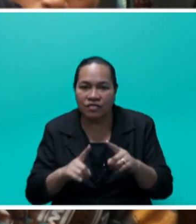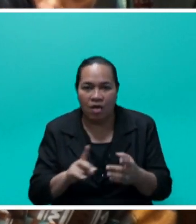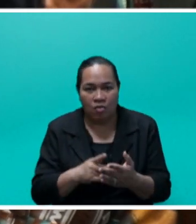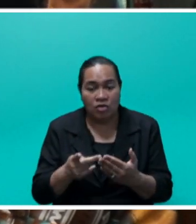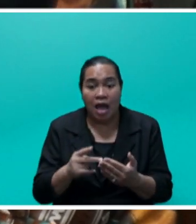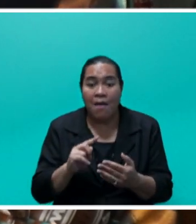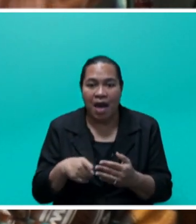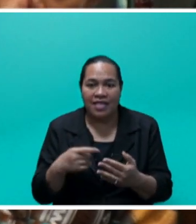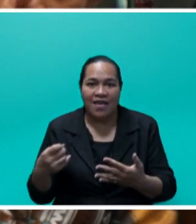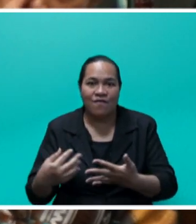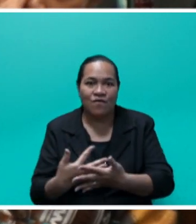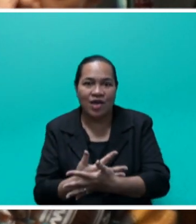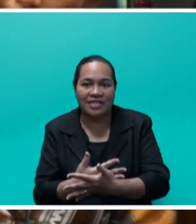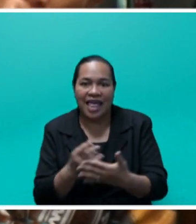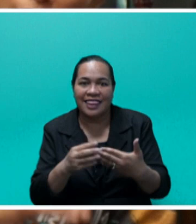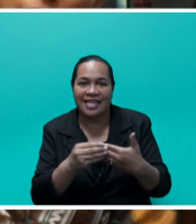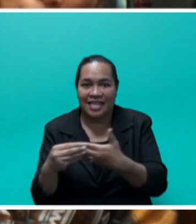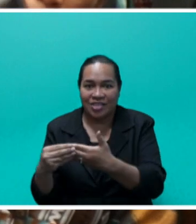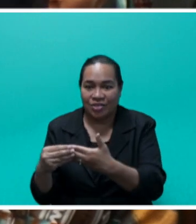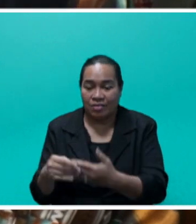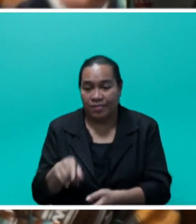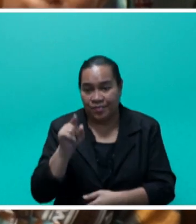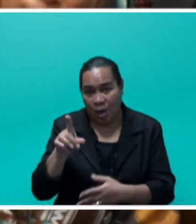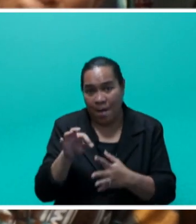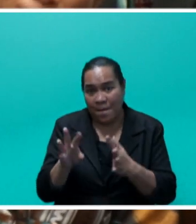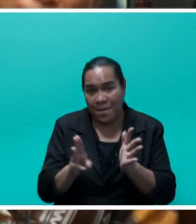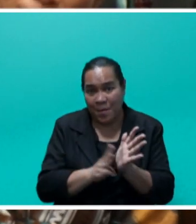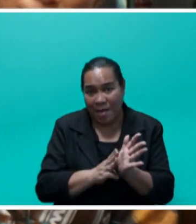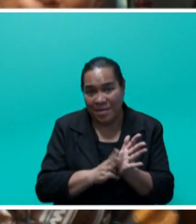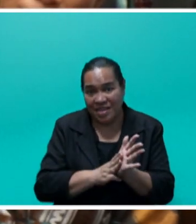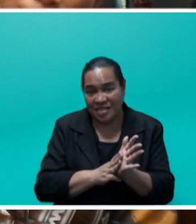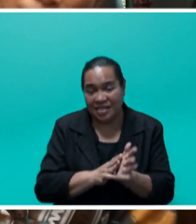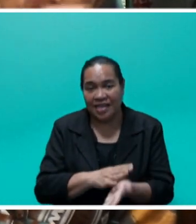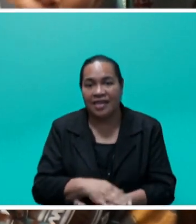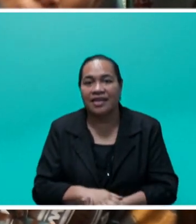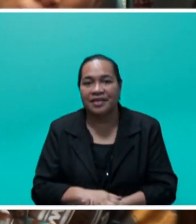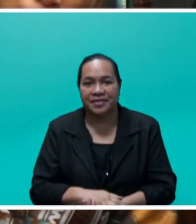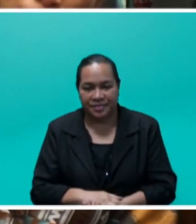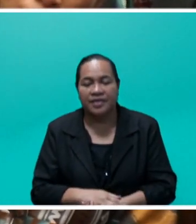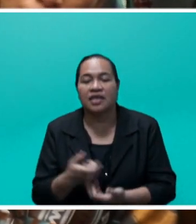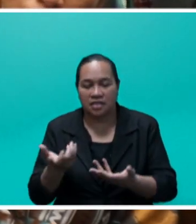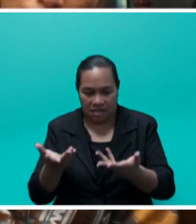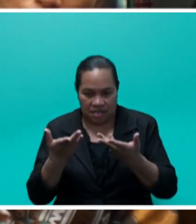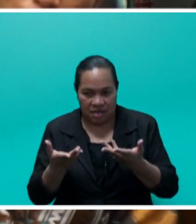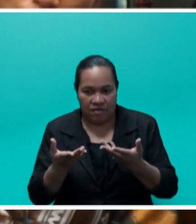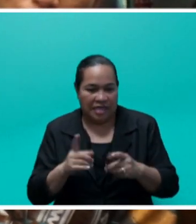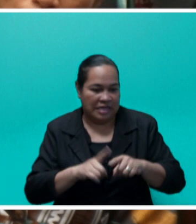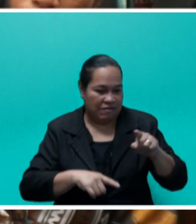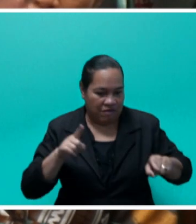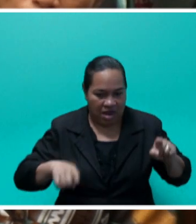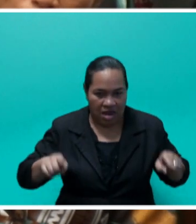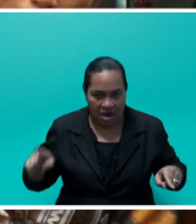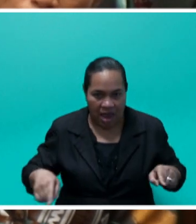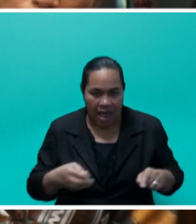influence and the leadership of the Prime Minister has given different ministries